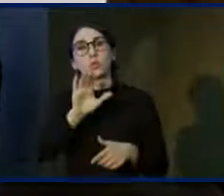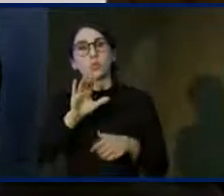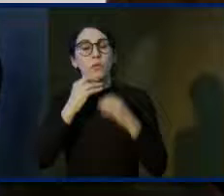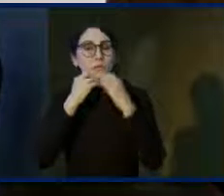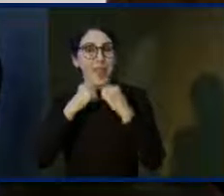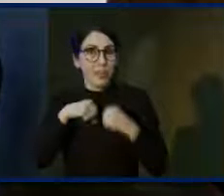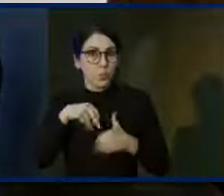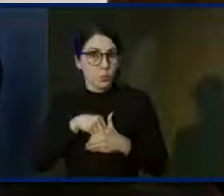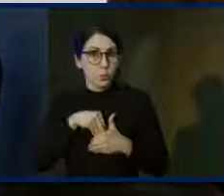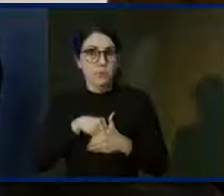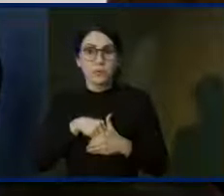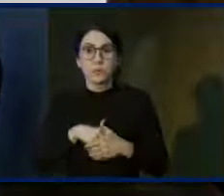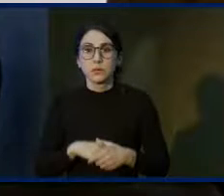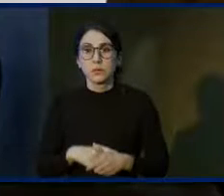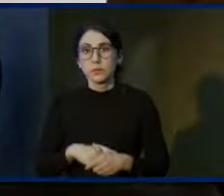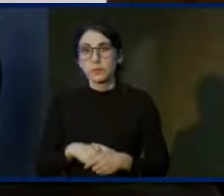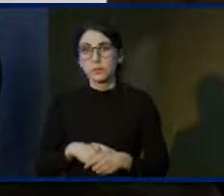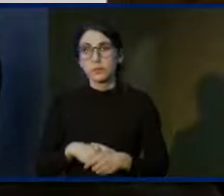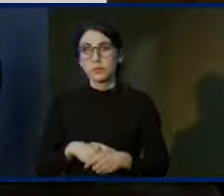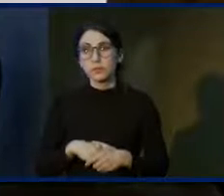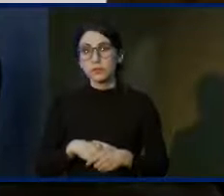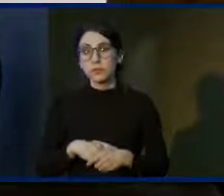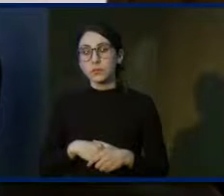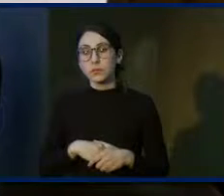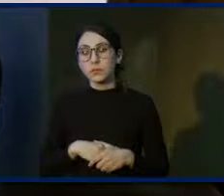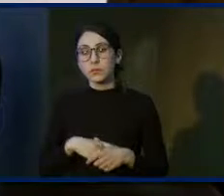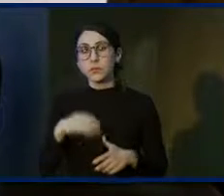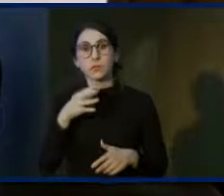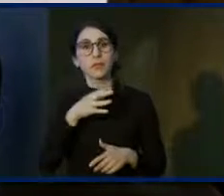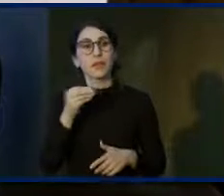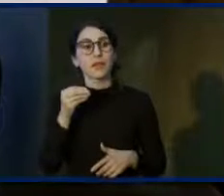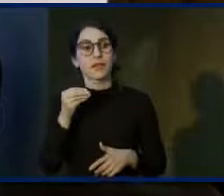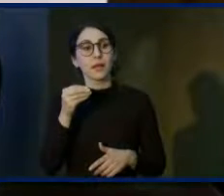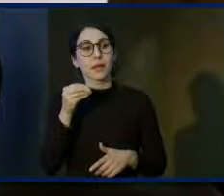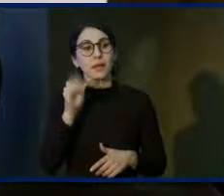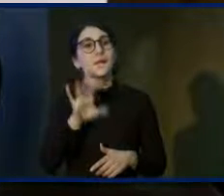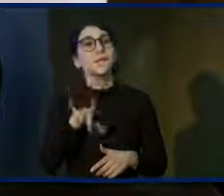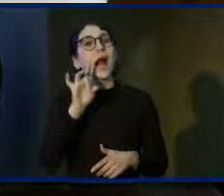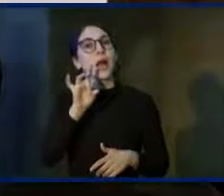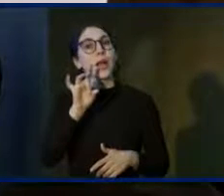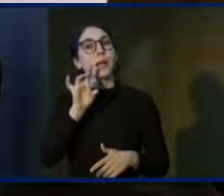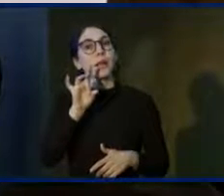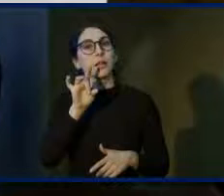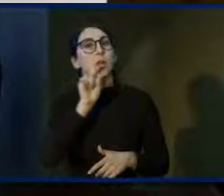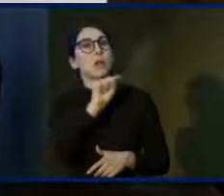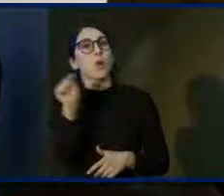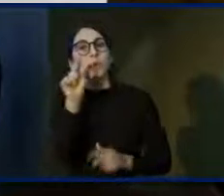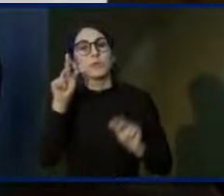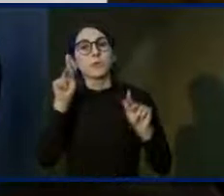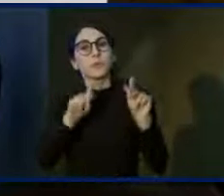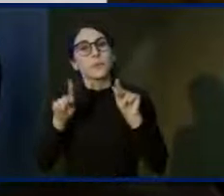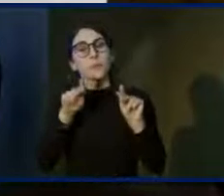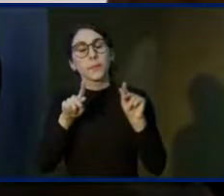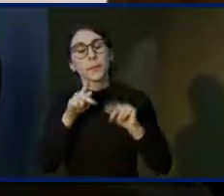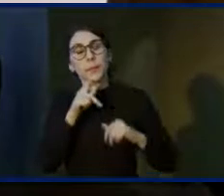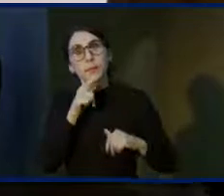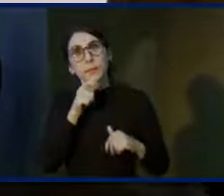values. And find those groups of people that are